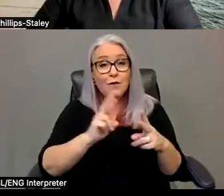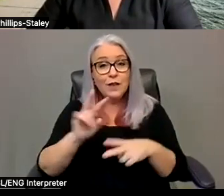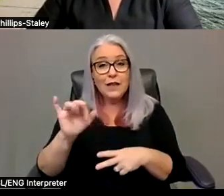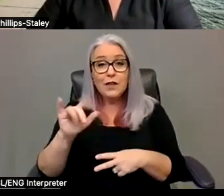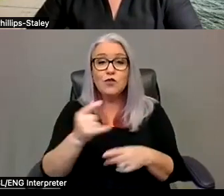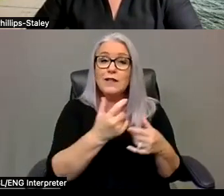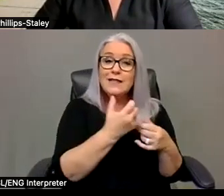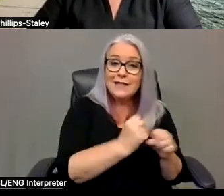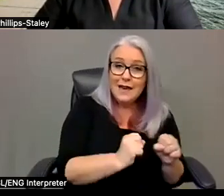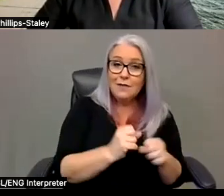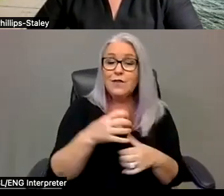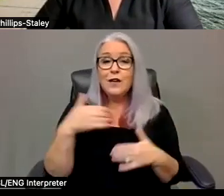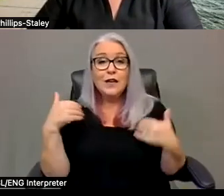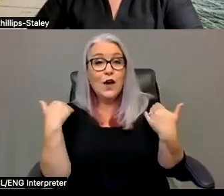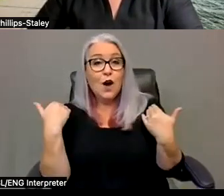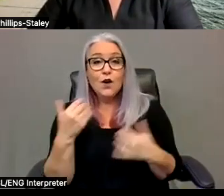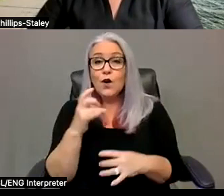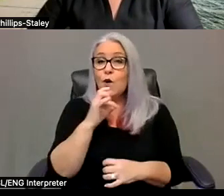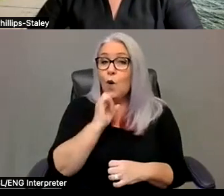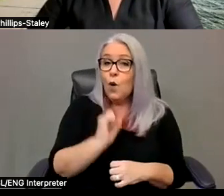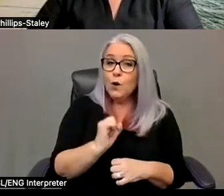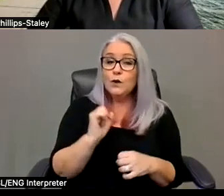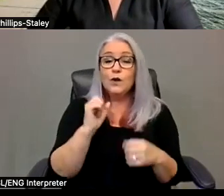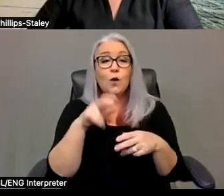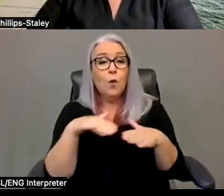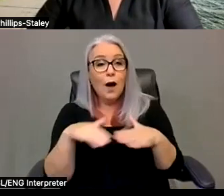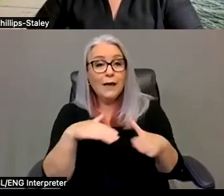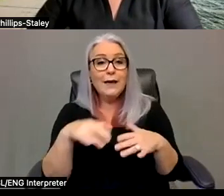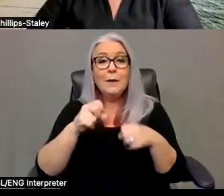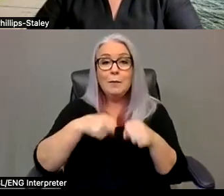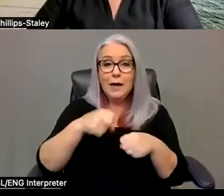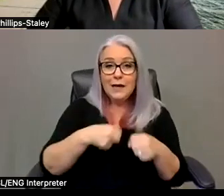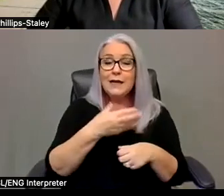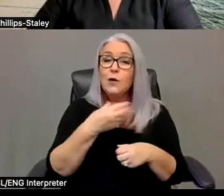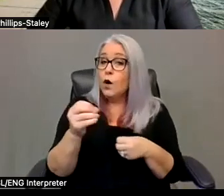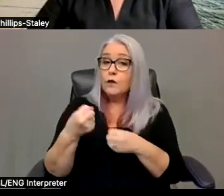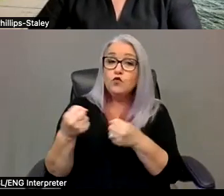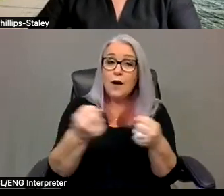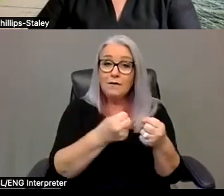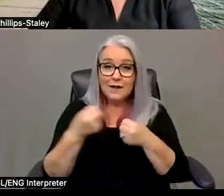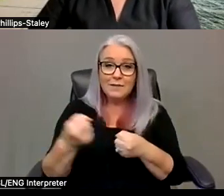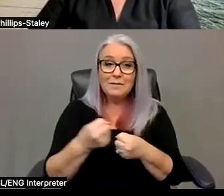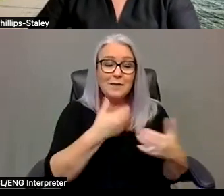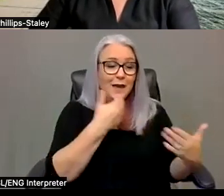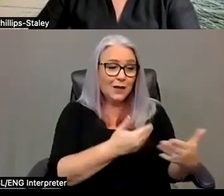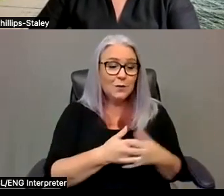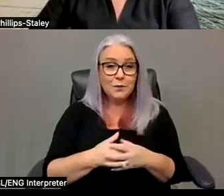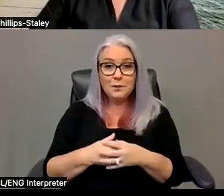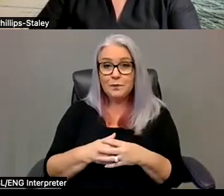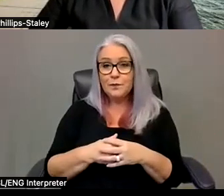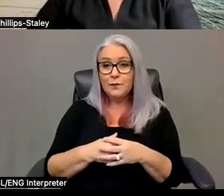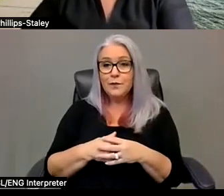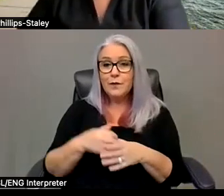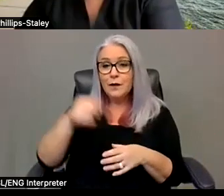youngest to the oldest, whether it is by walking, biking, or driving. Thank you. Thank you. Mr.